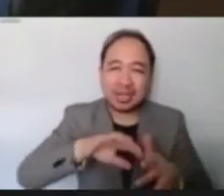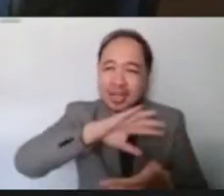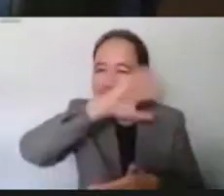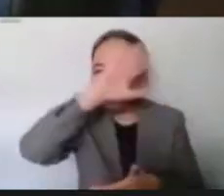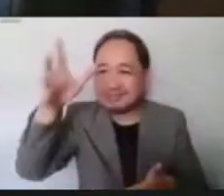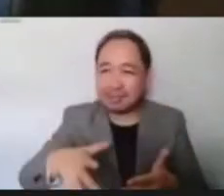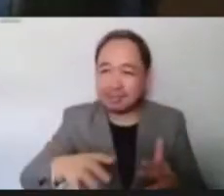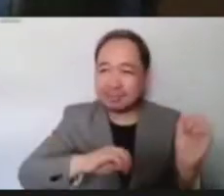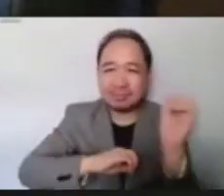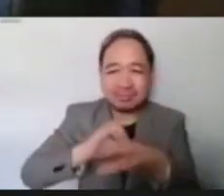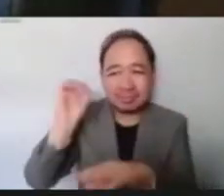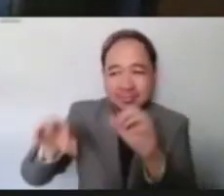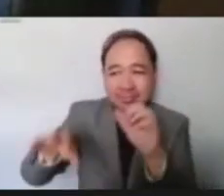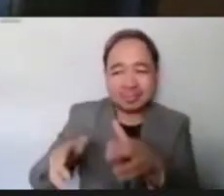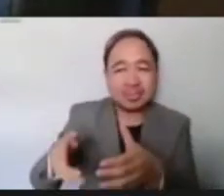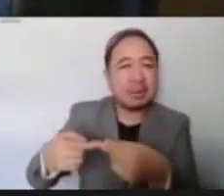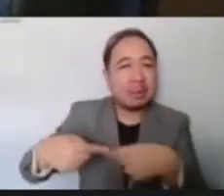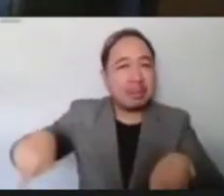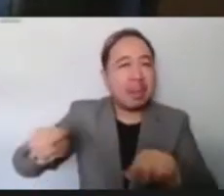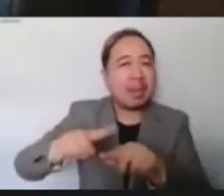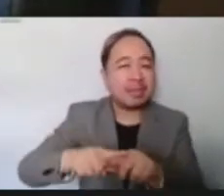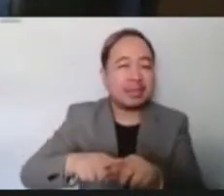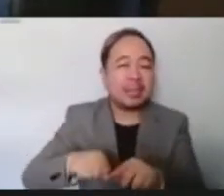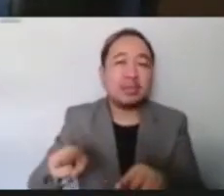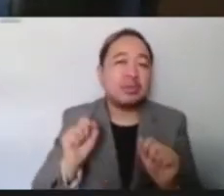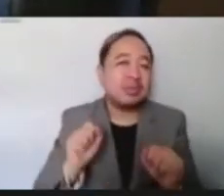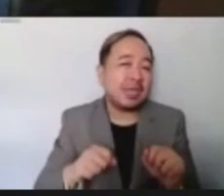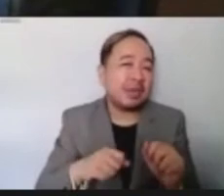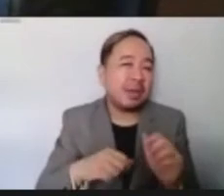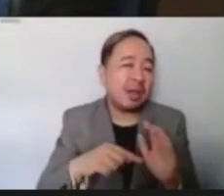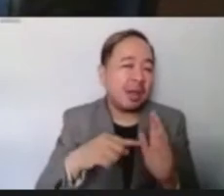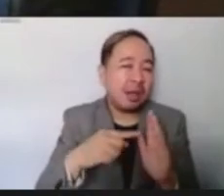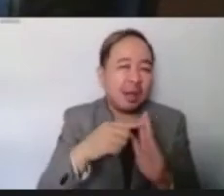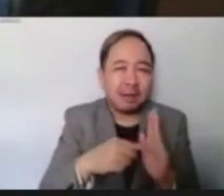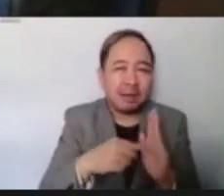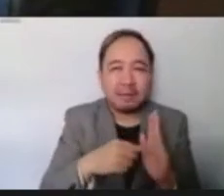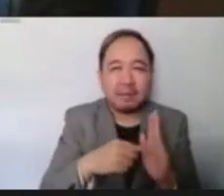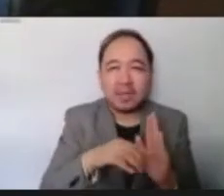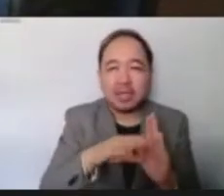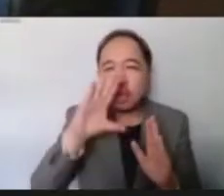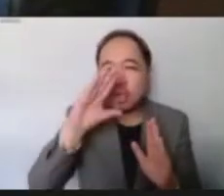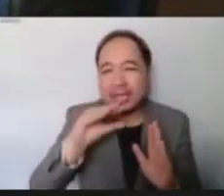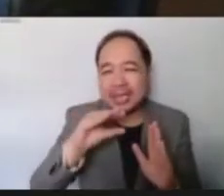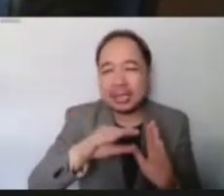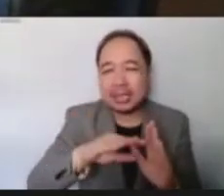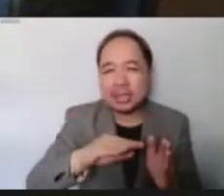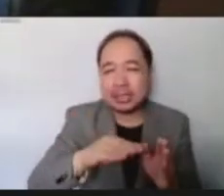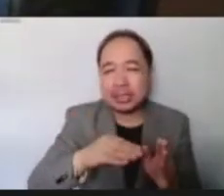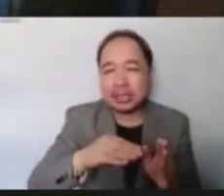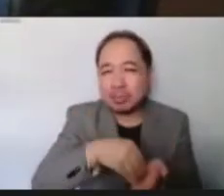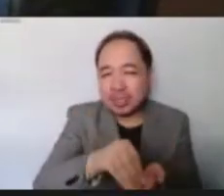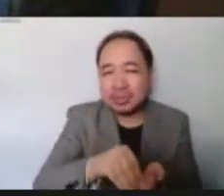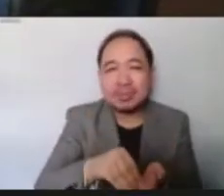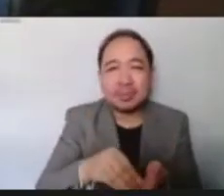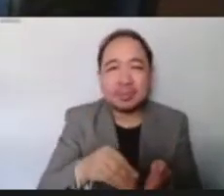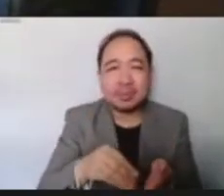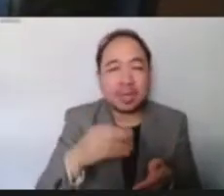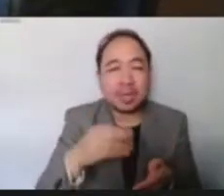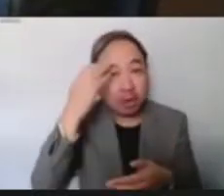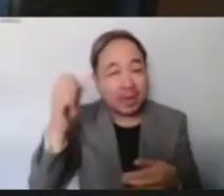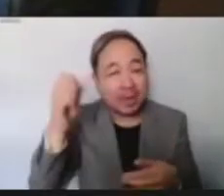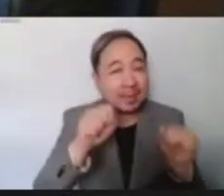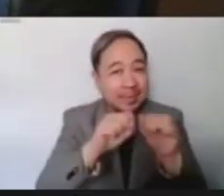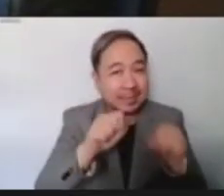alternative towards affordable Transportation scheme of the government 5000 compressed biogas production